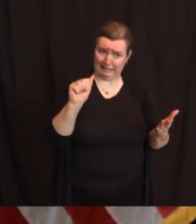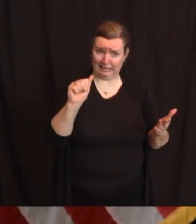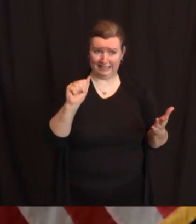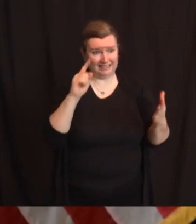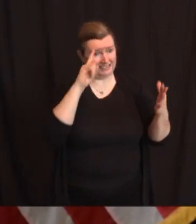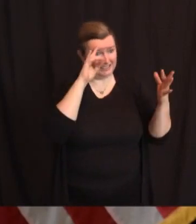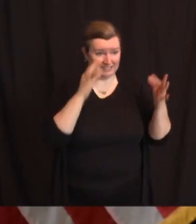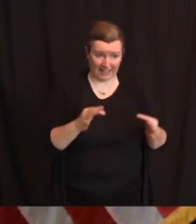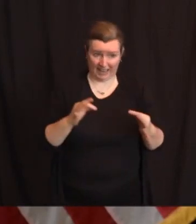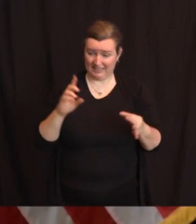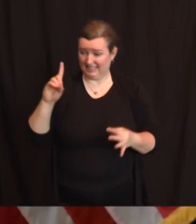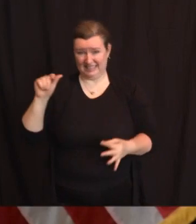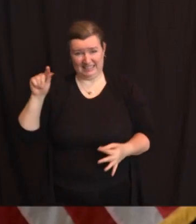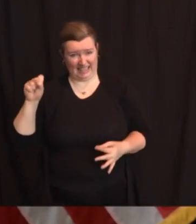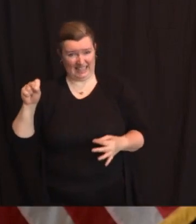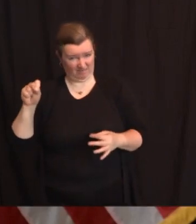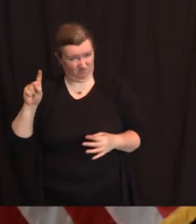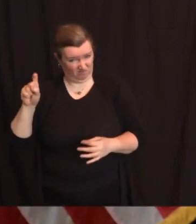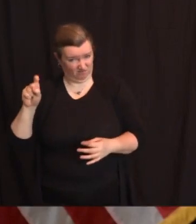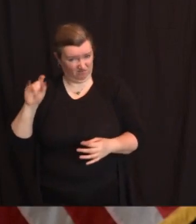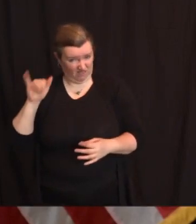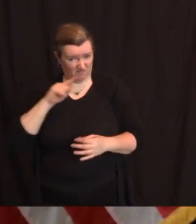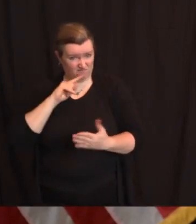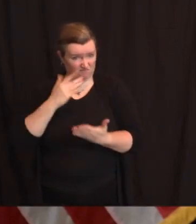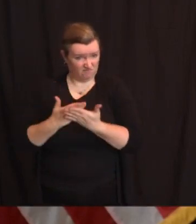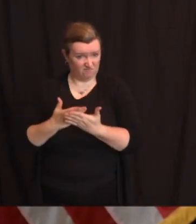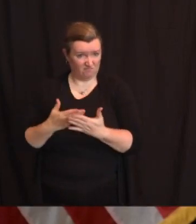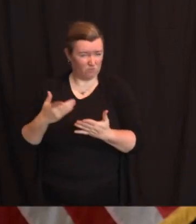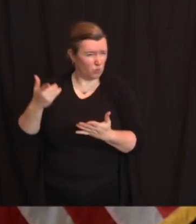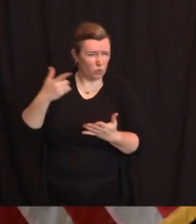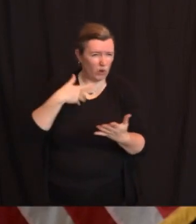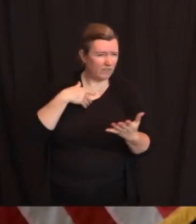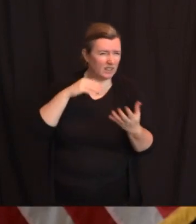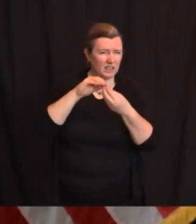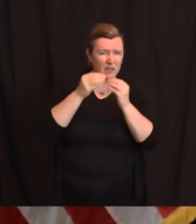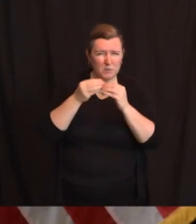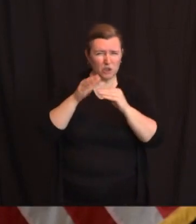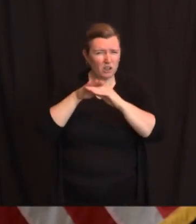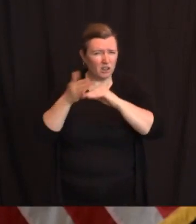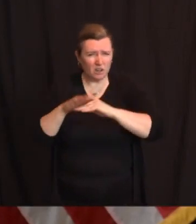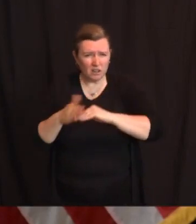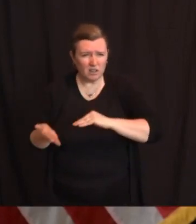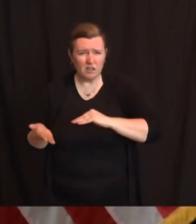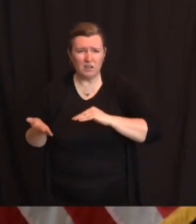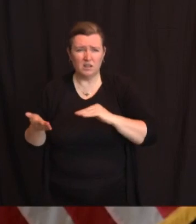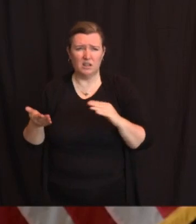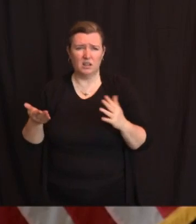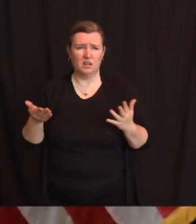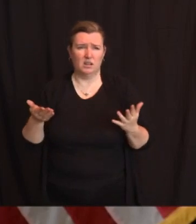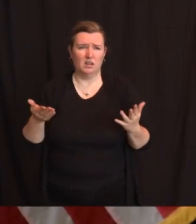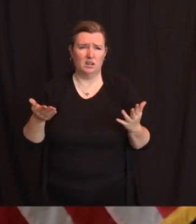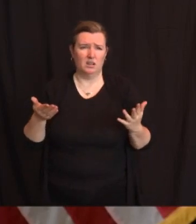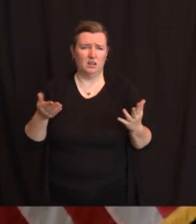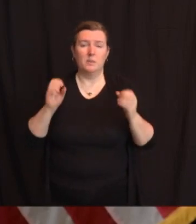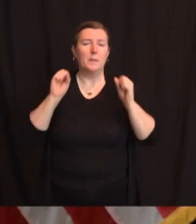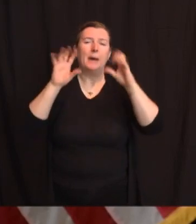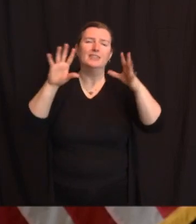magic numbers or declines in new hospitalizations, patients in ICUs? You have numbers for that you'd like to make